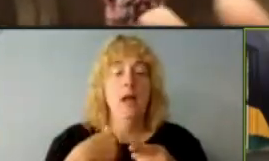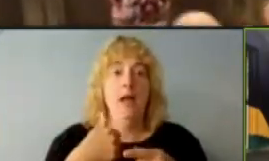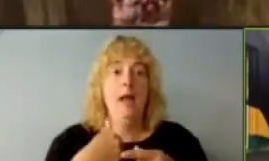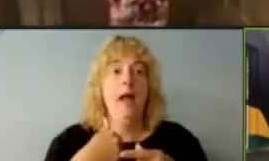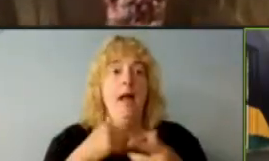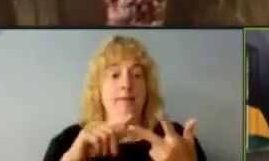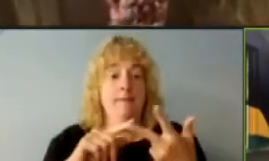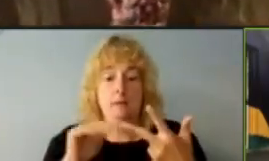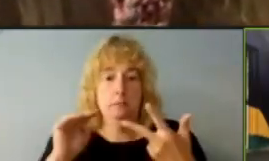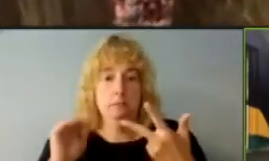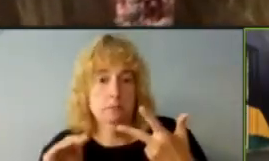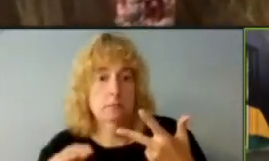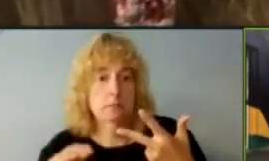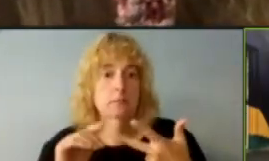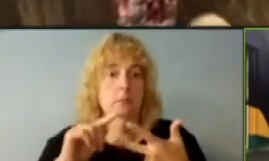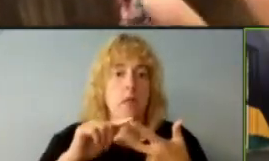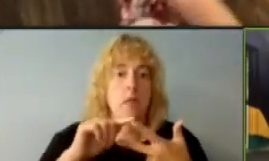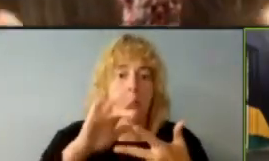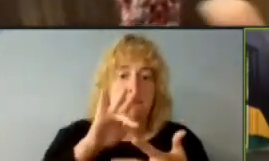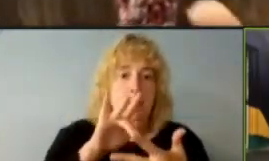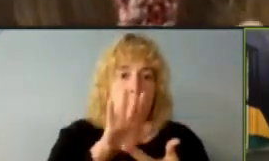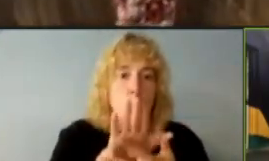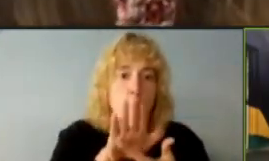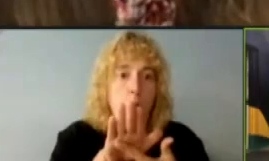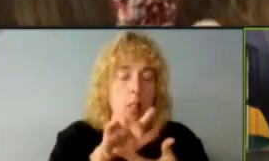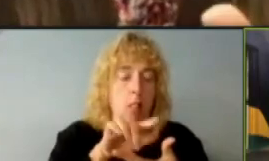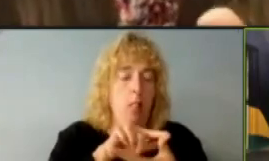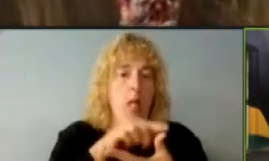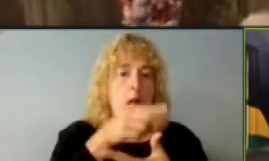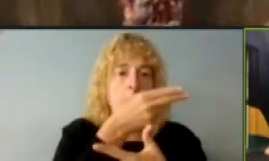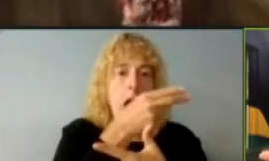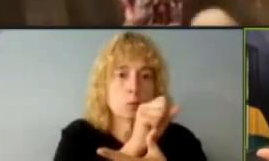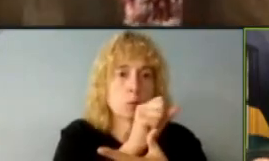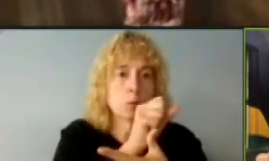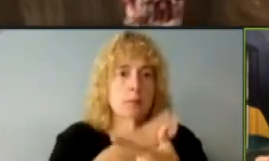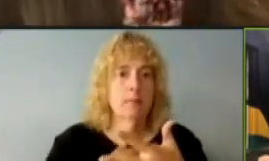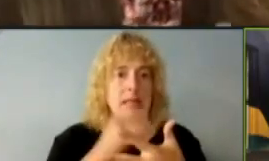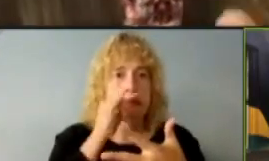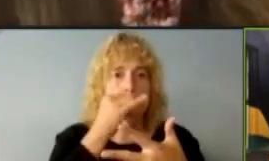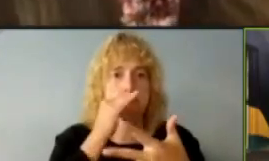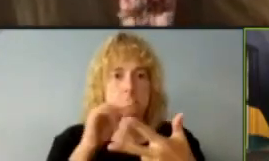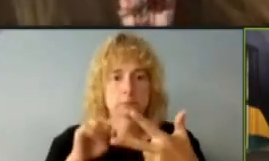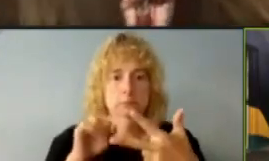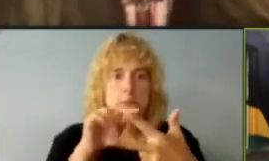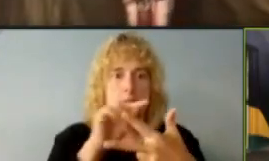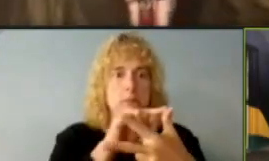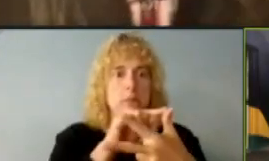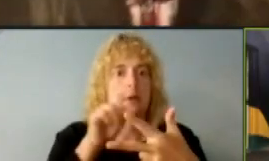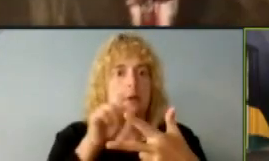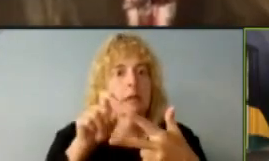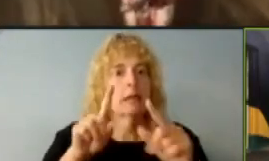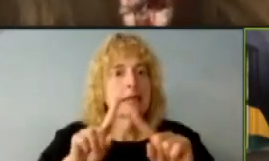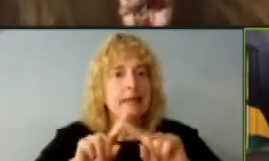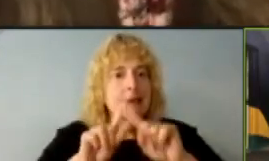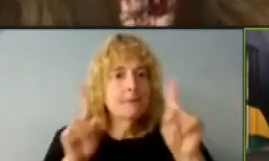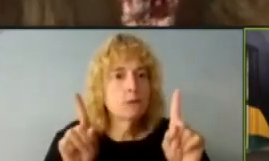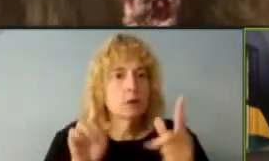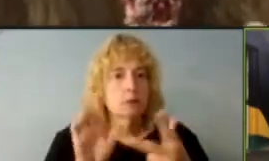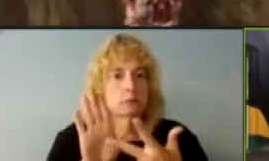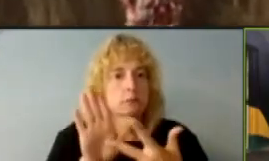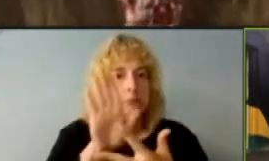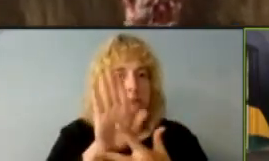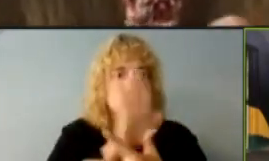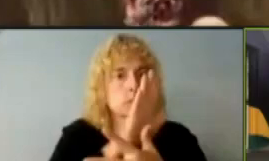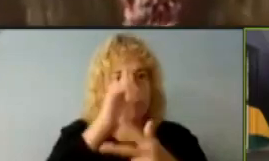I'm torn between where I stand because each one of my children is going to need different approaches when it comes